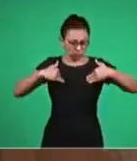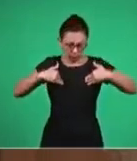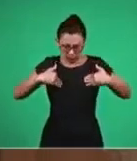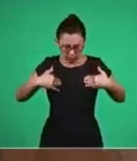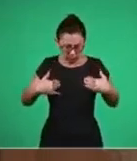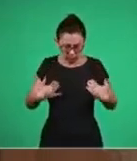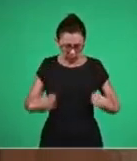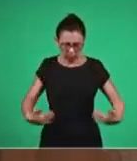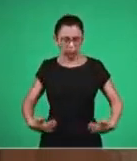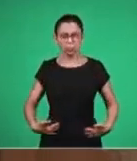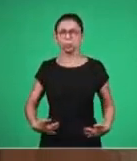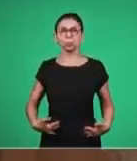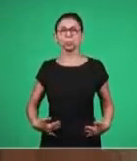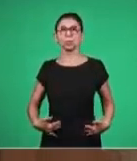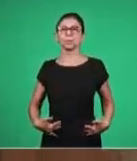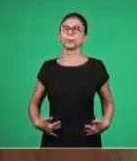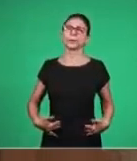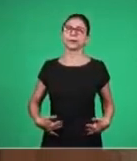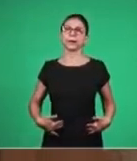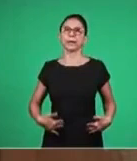the change of body,